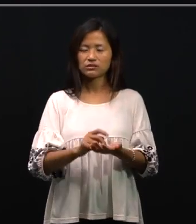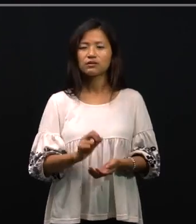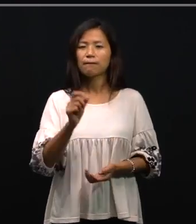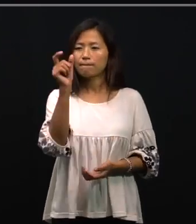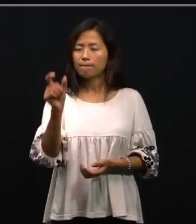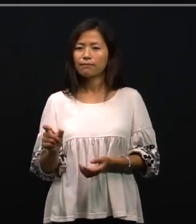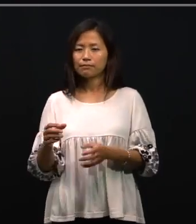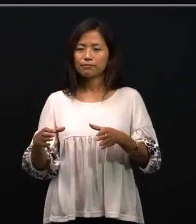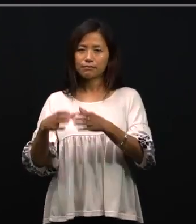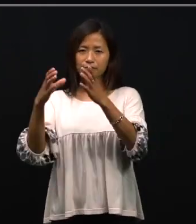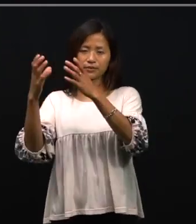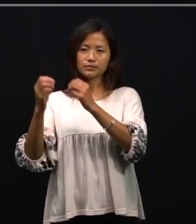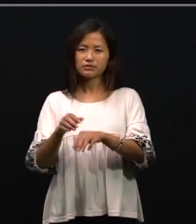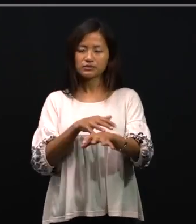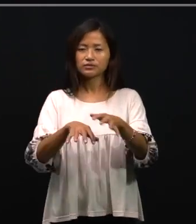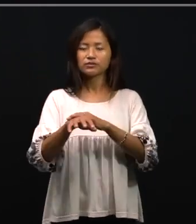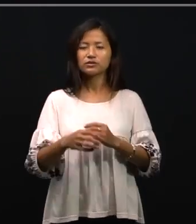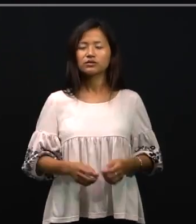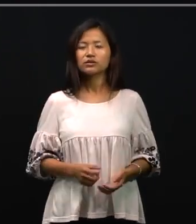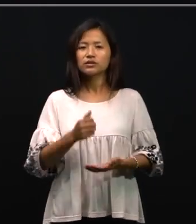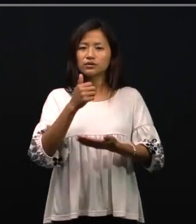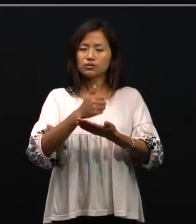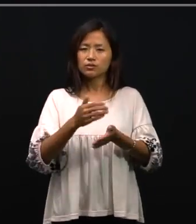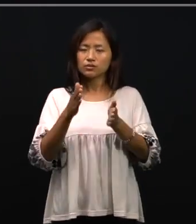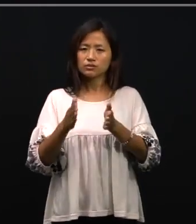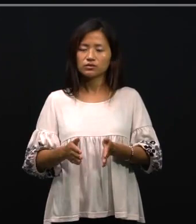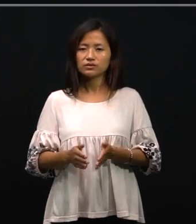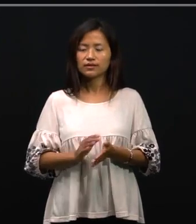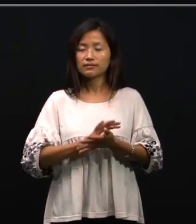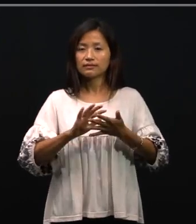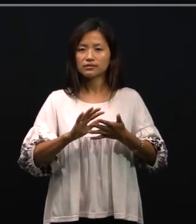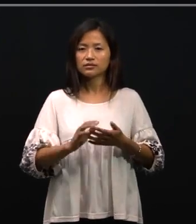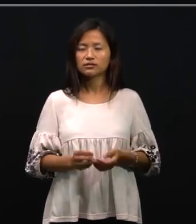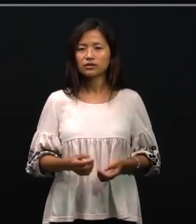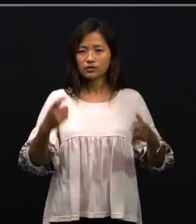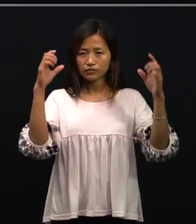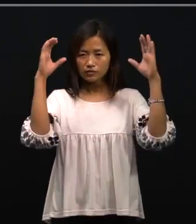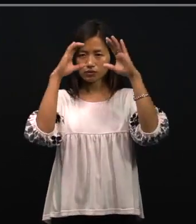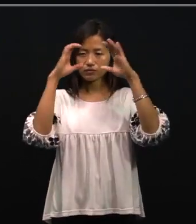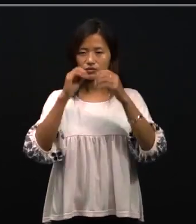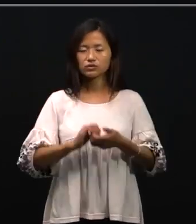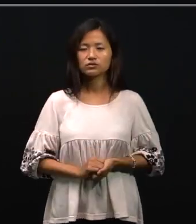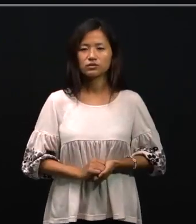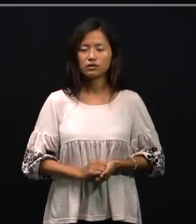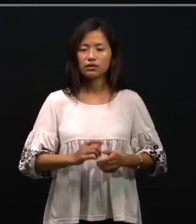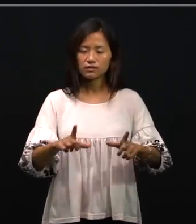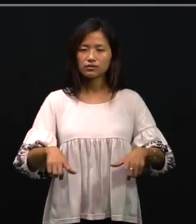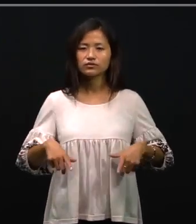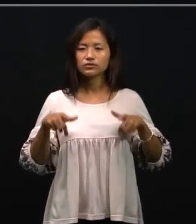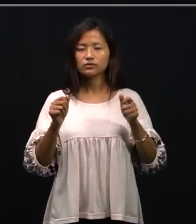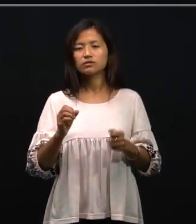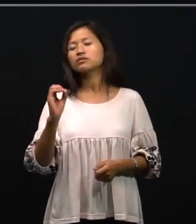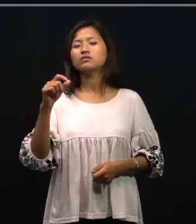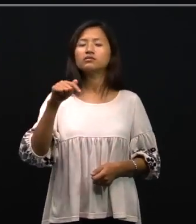plant. So in order to avoid the confusion and in order to standardize the naming of living organisms,